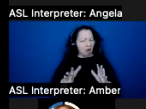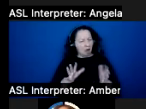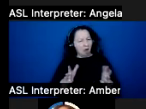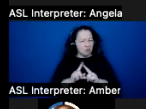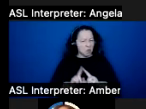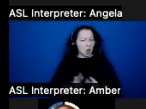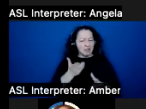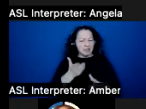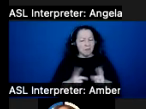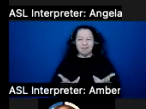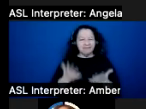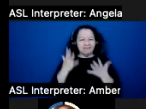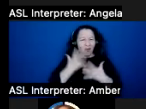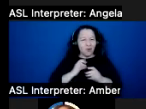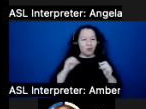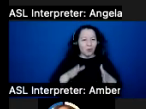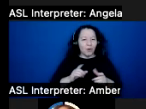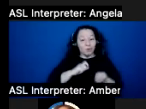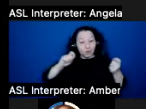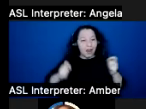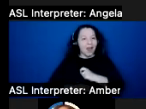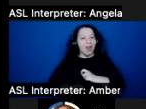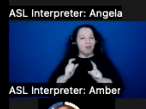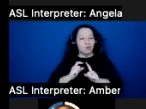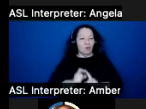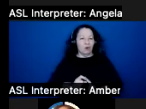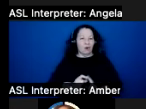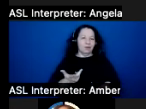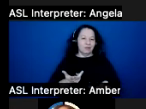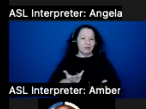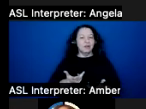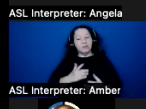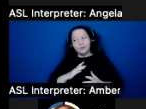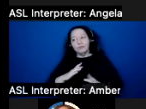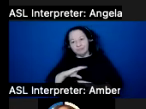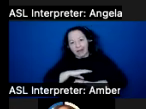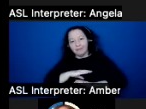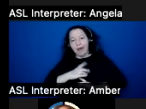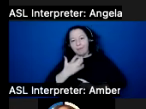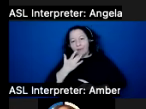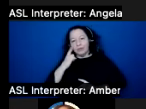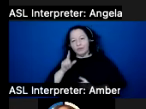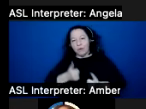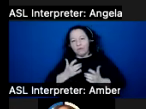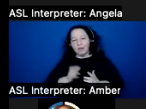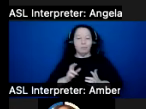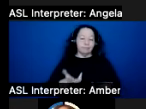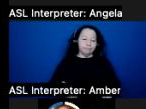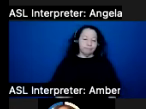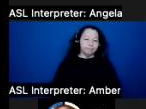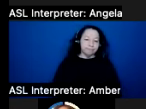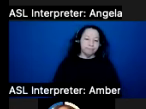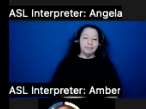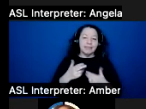unfortunately, there's no way to change those words in order to meet the preference of a victim or survivor. Next slide, please, Deb.